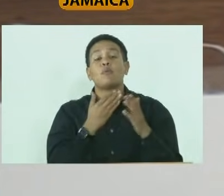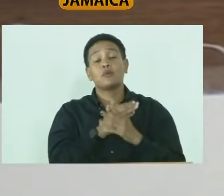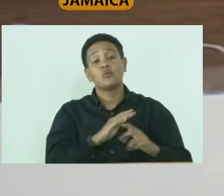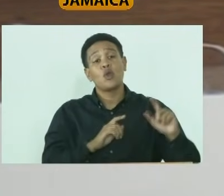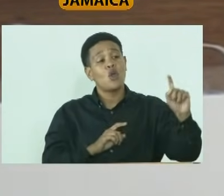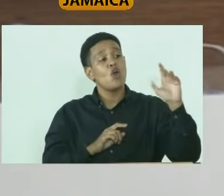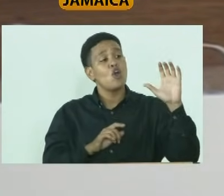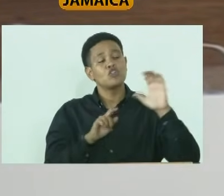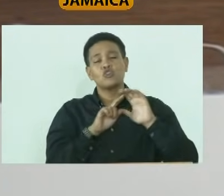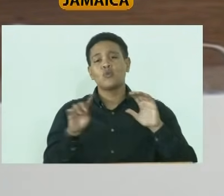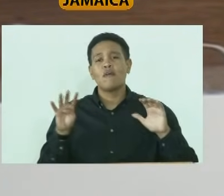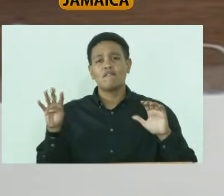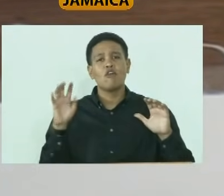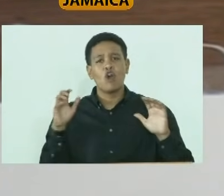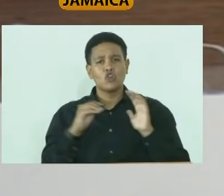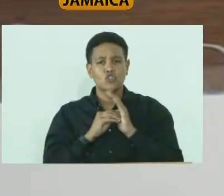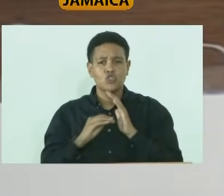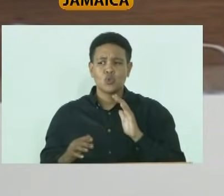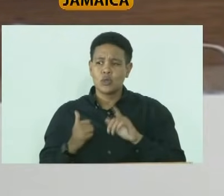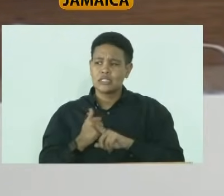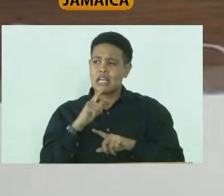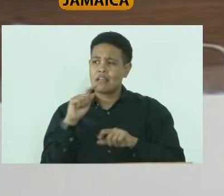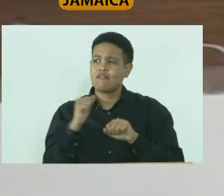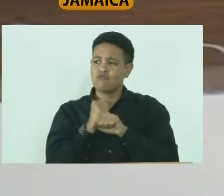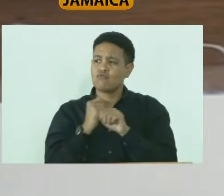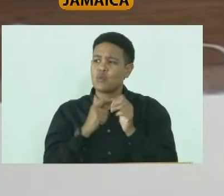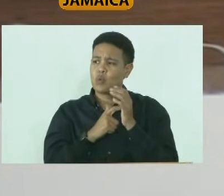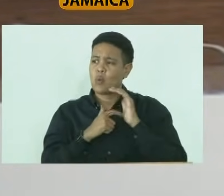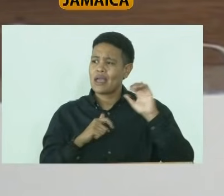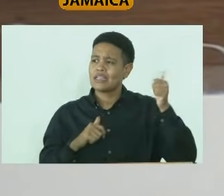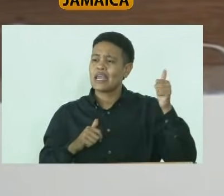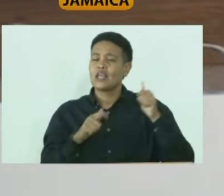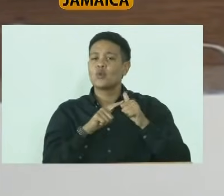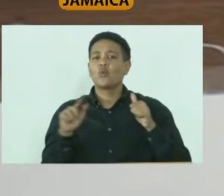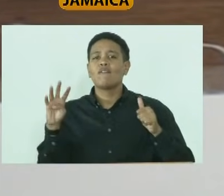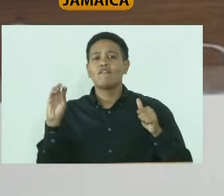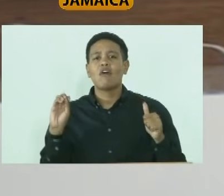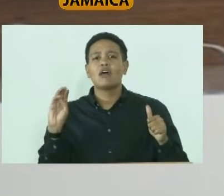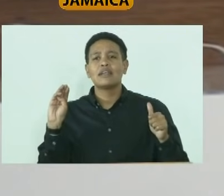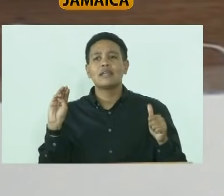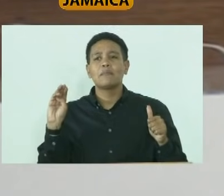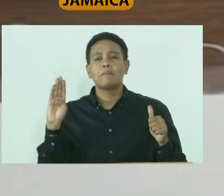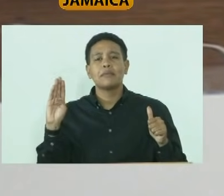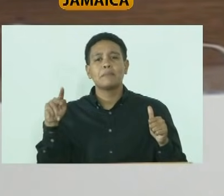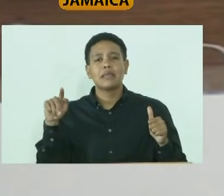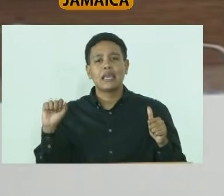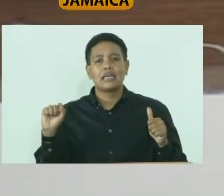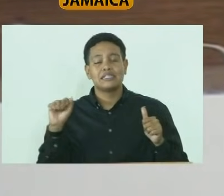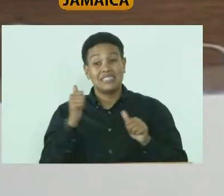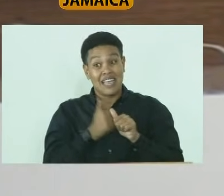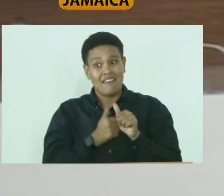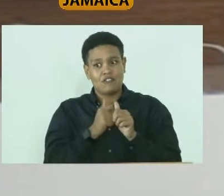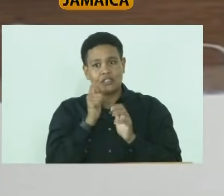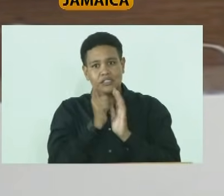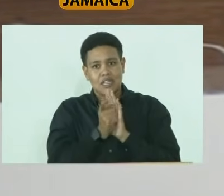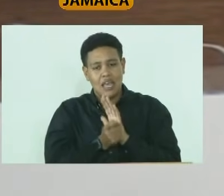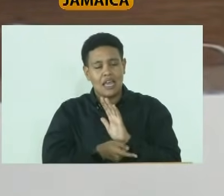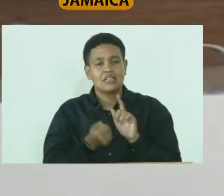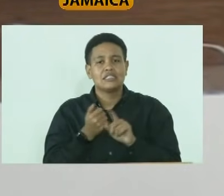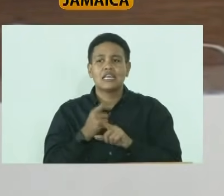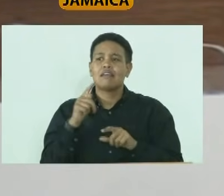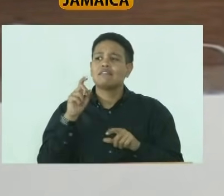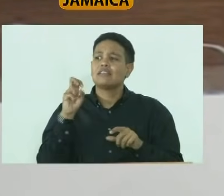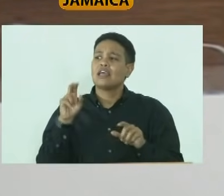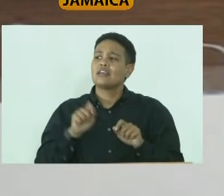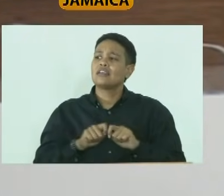to 400 students and requiring 10 to 40 megabits per second of bandwidth. A tender is currently out